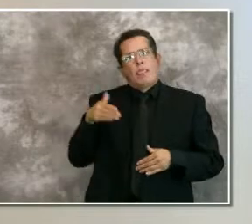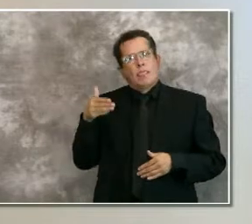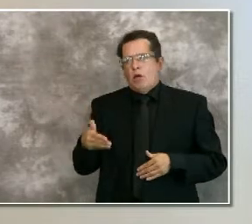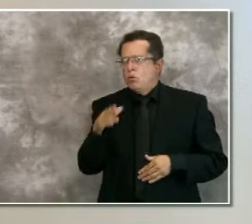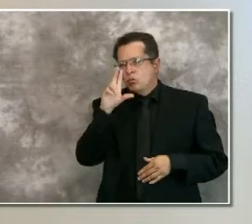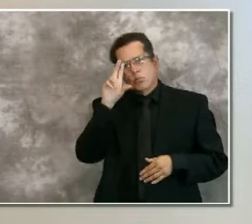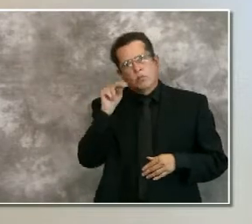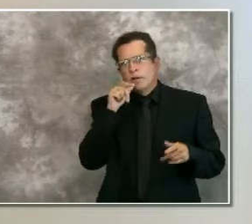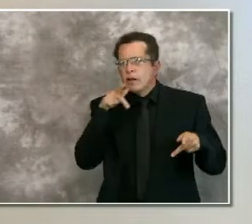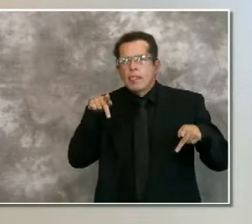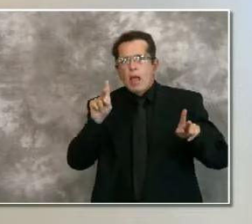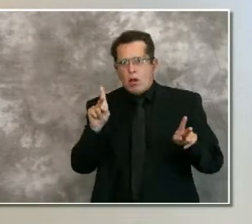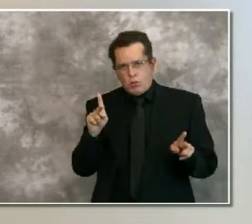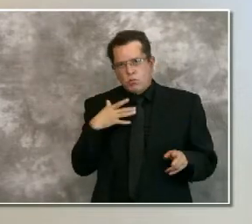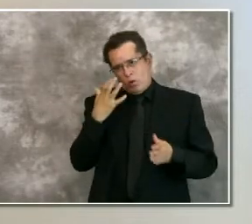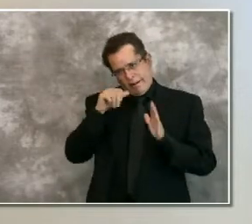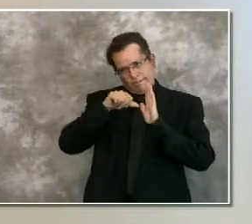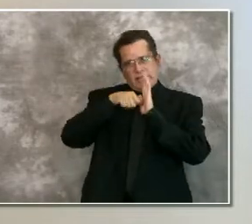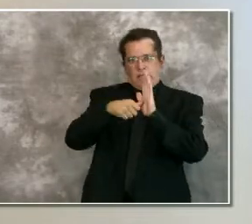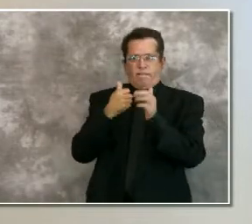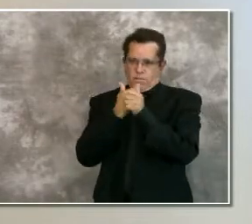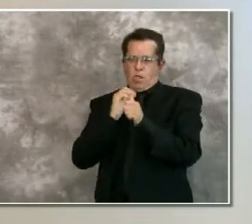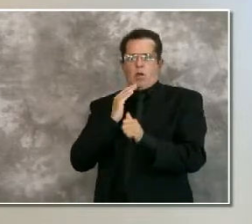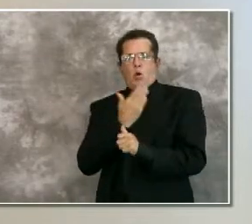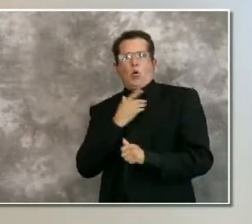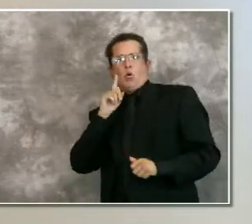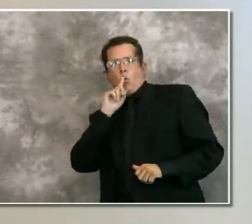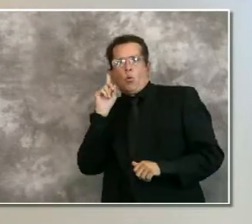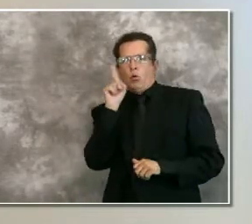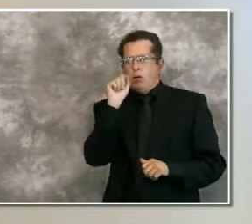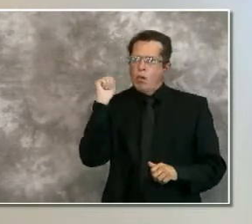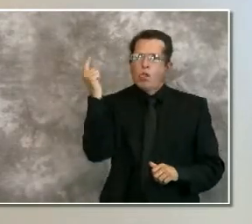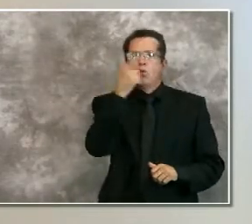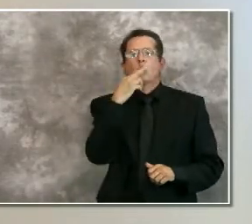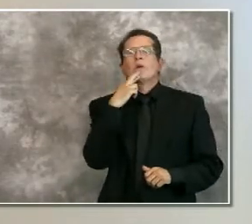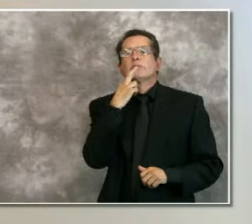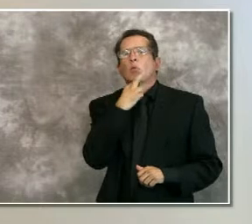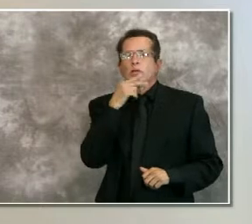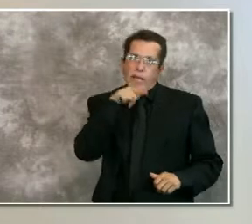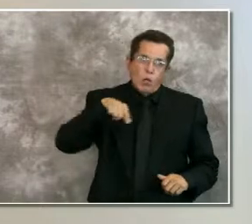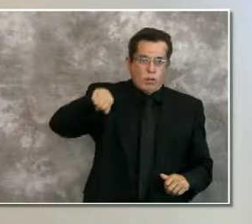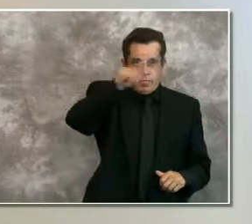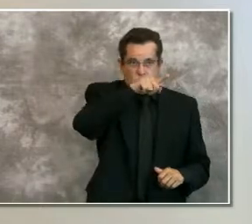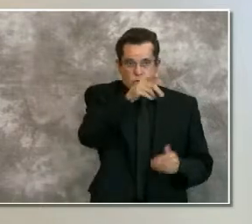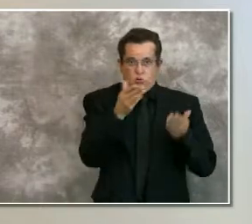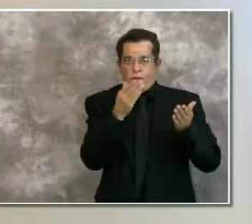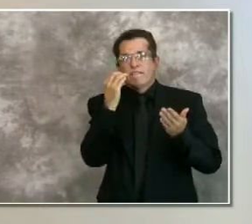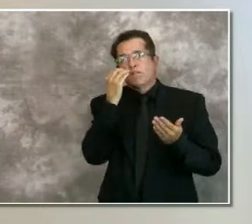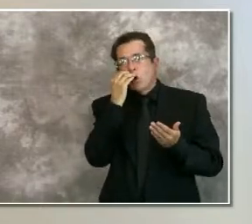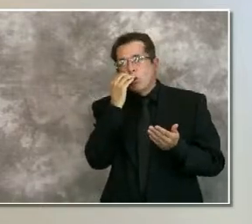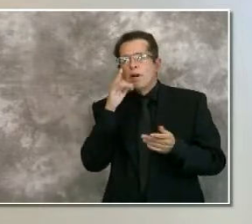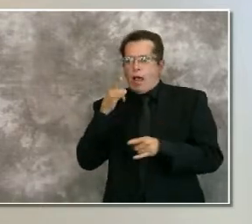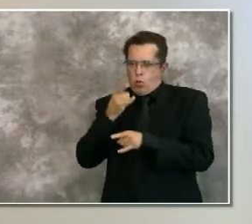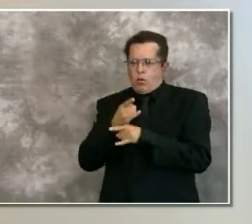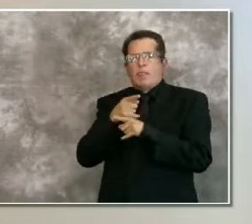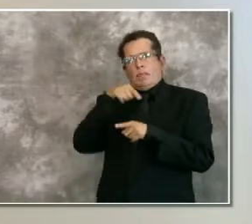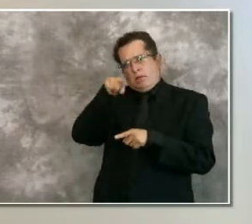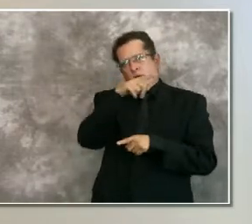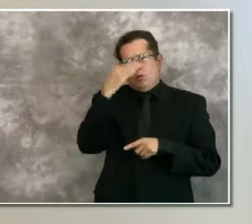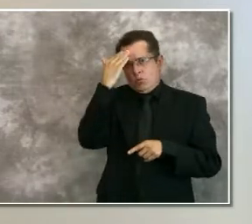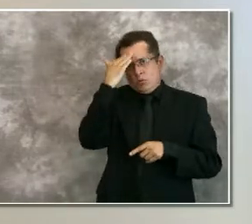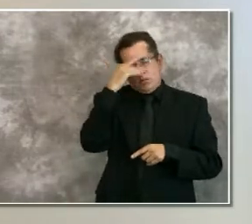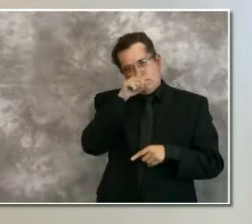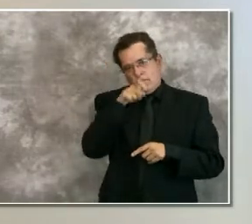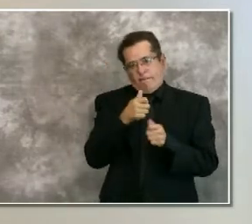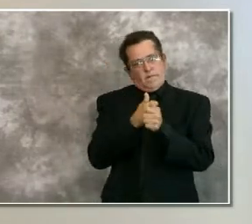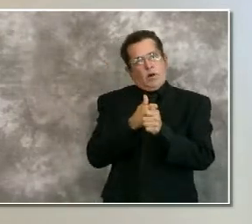public health order, but we want to reemphasize it so that all of the restaurants out there that serve both food and alcohol know that it is